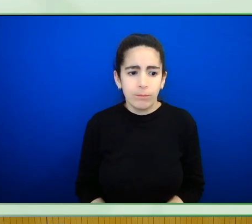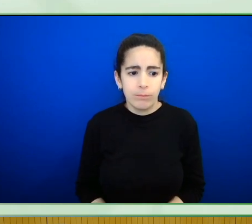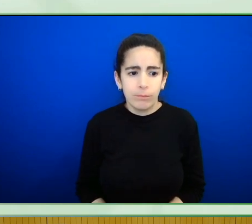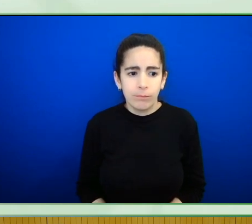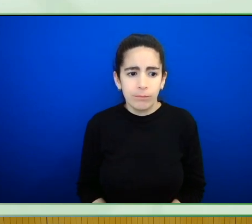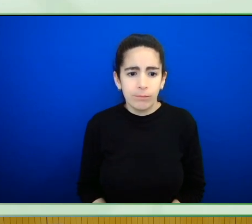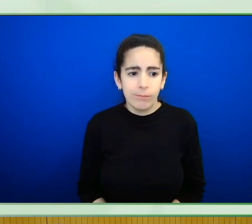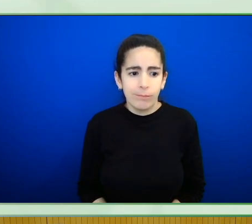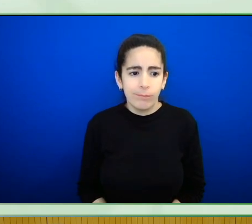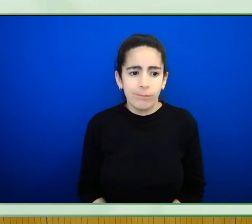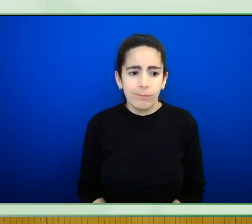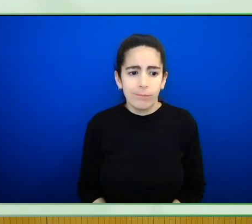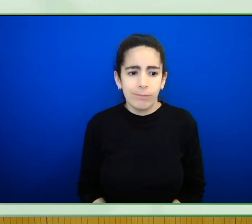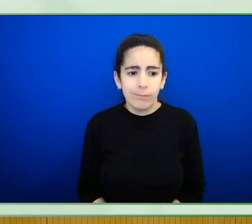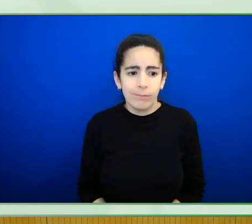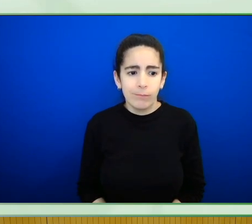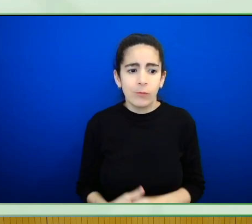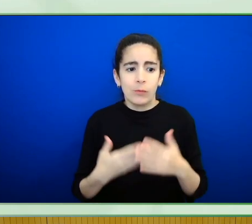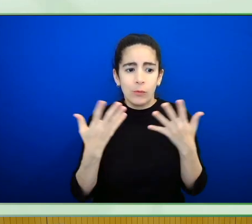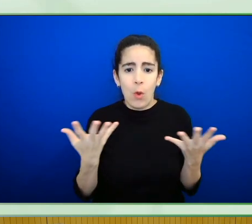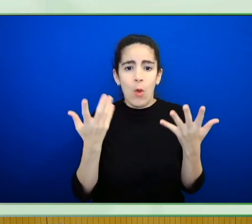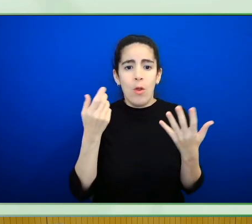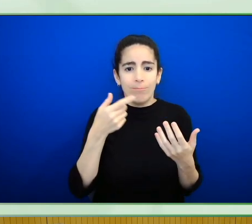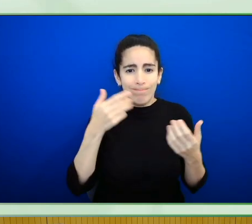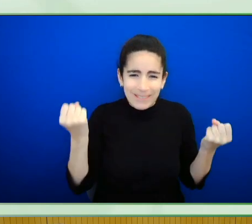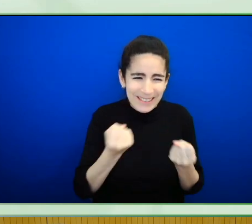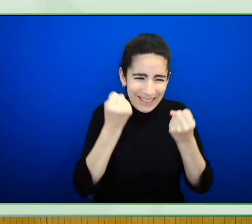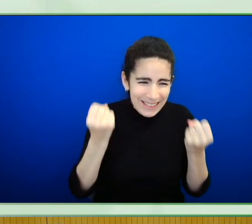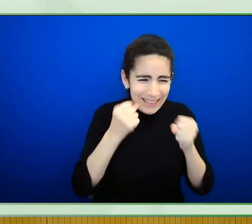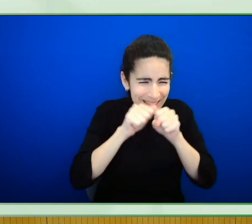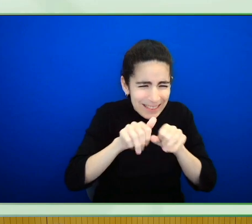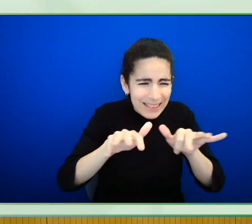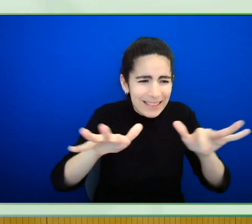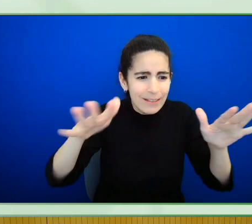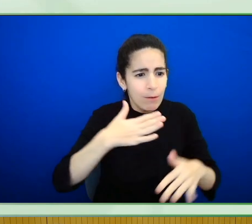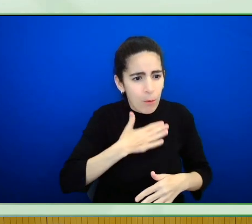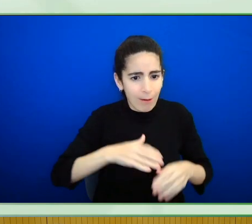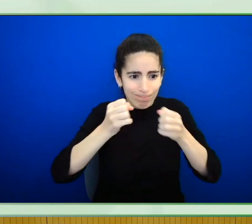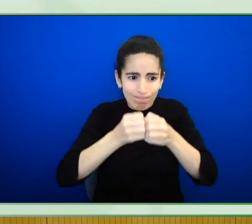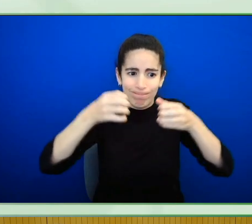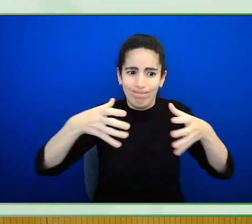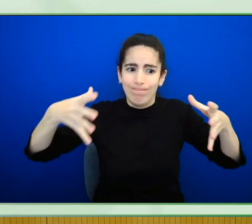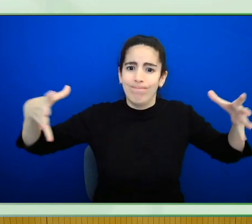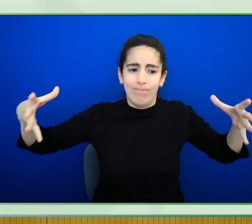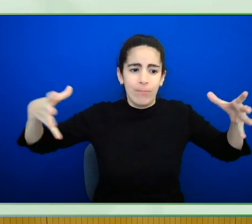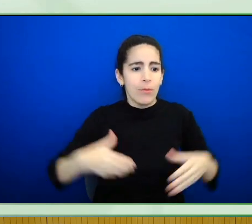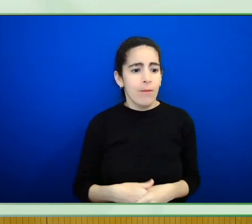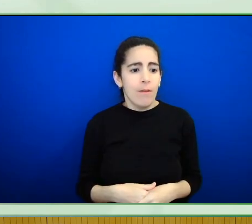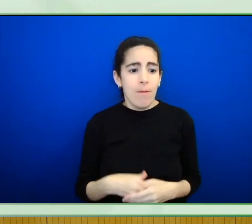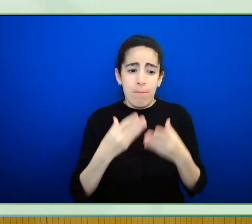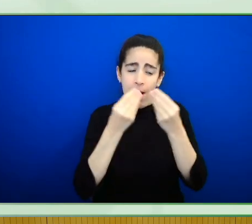In spite of tremendous efforts to turn the tide, the number is growing. More people are held